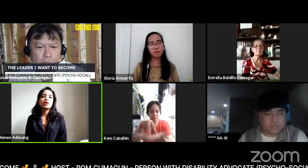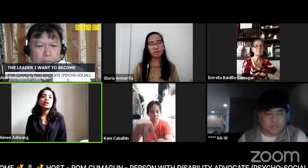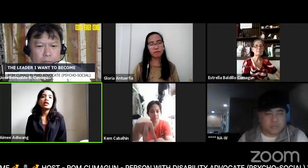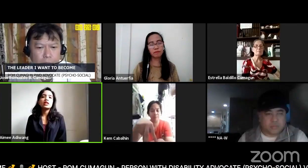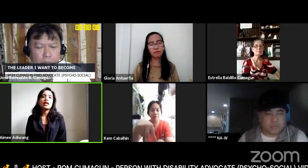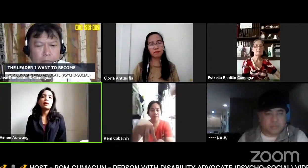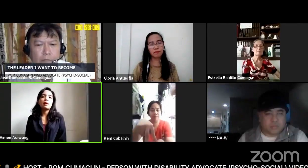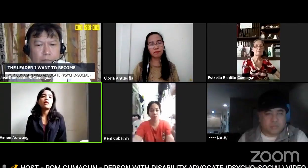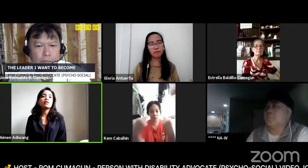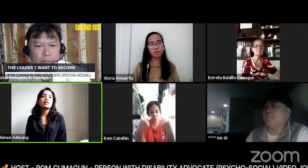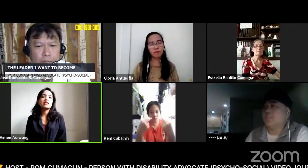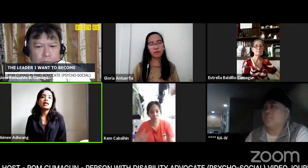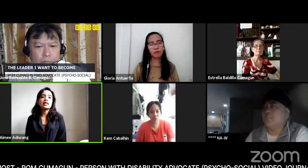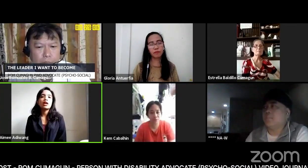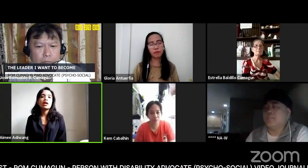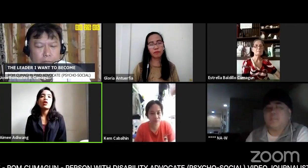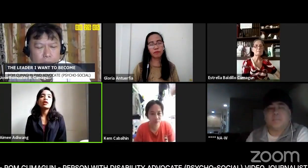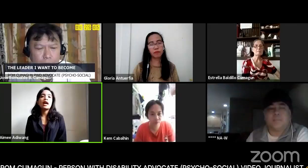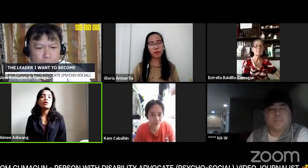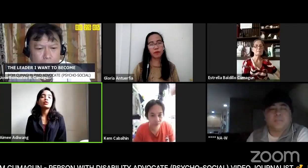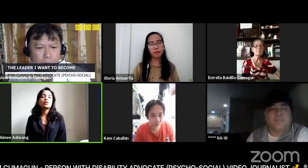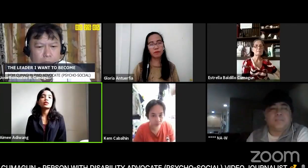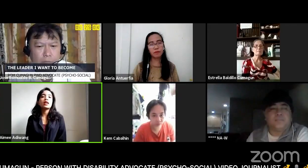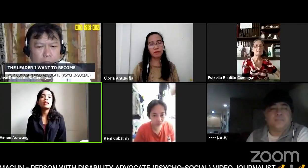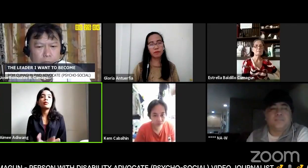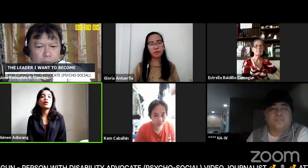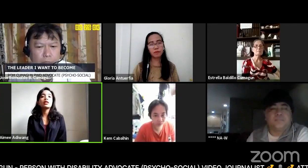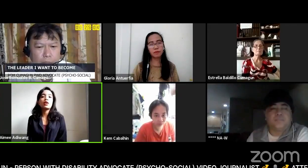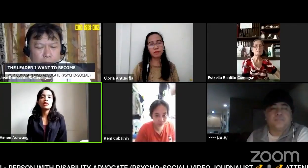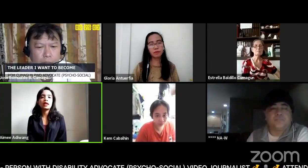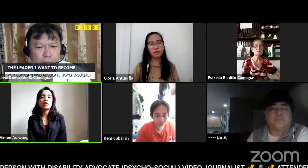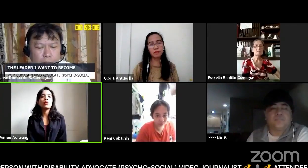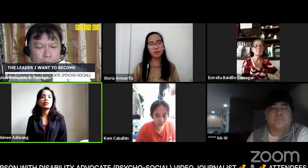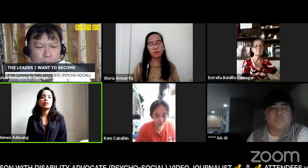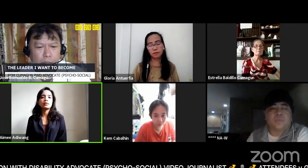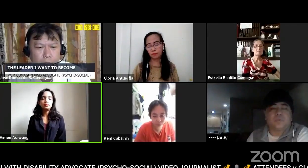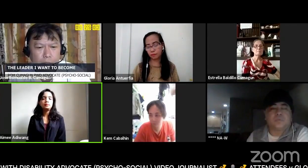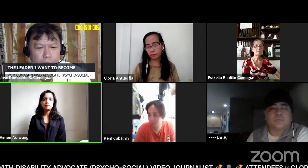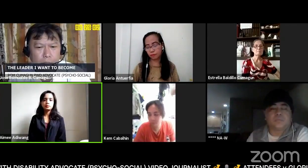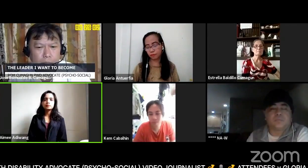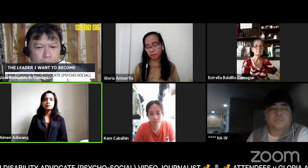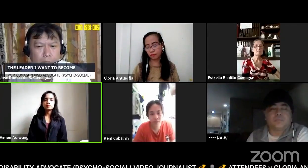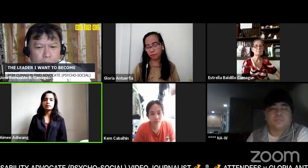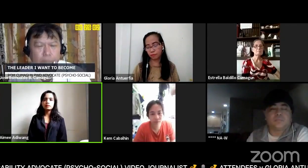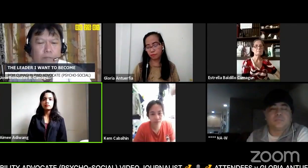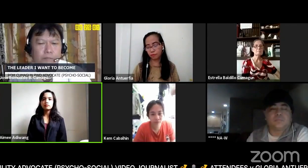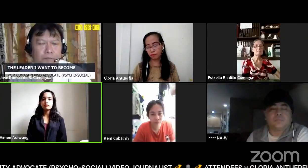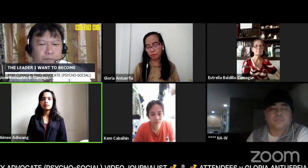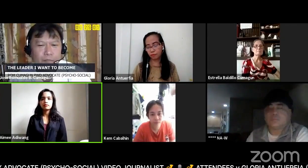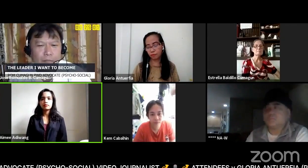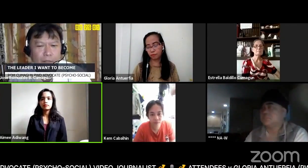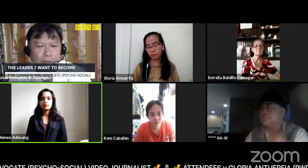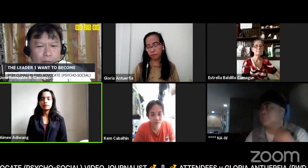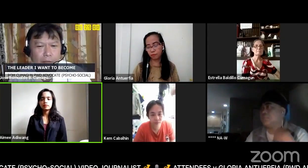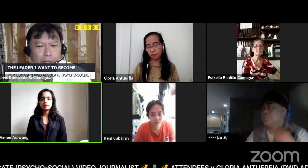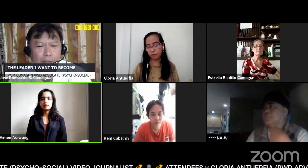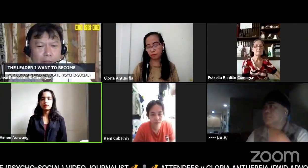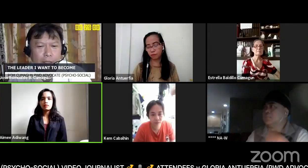helping them or teaching them about business on how to start up or on their own. Mhm.